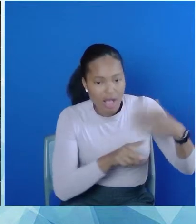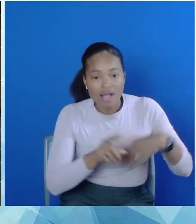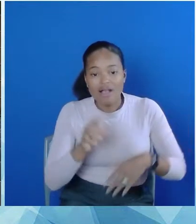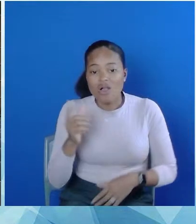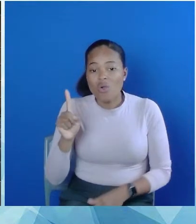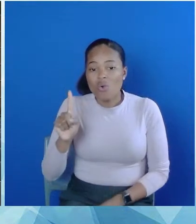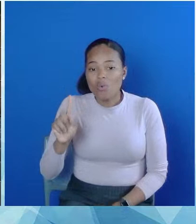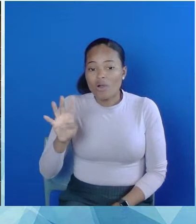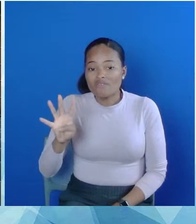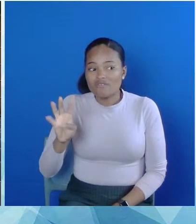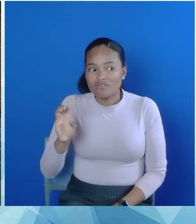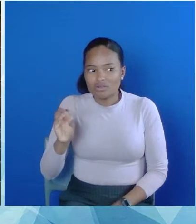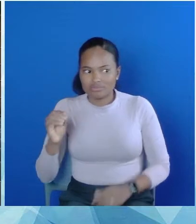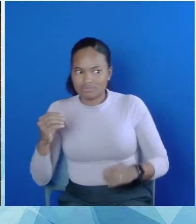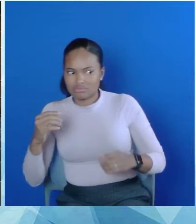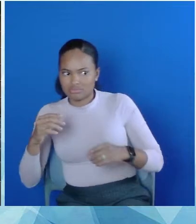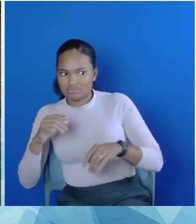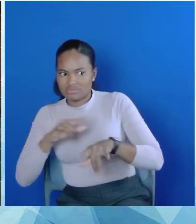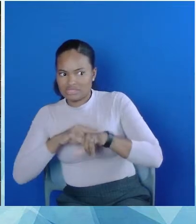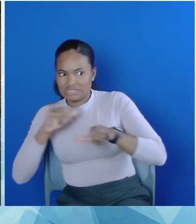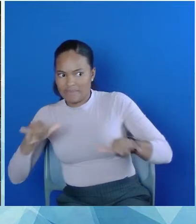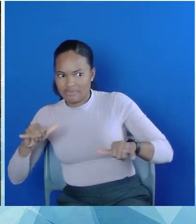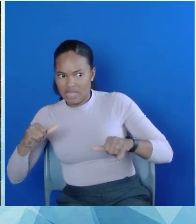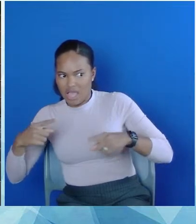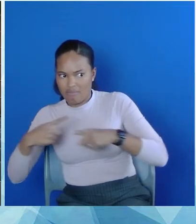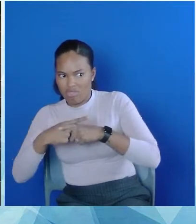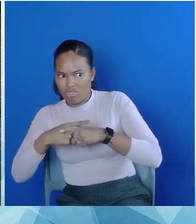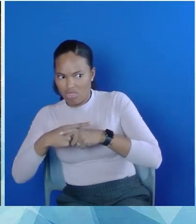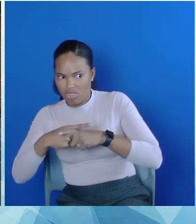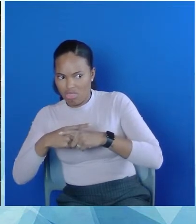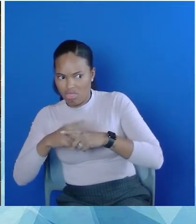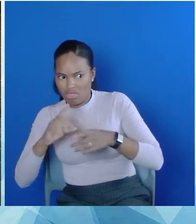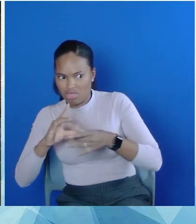1402. I'm associated with it. I'm sorry. I'm